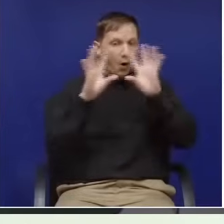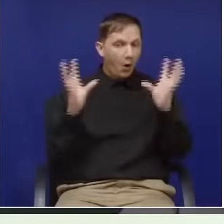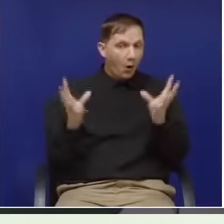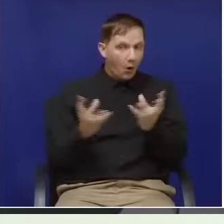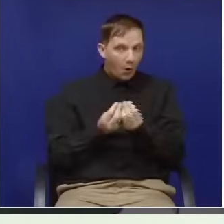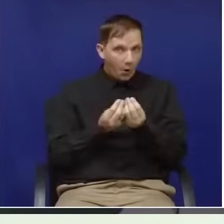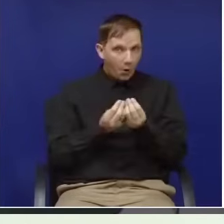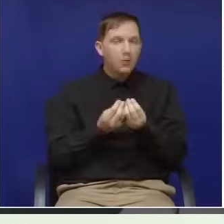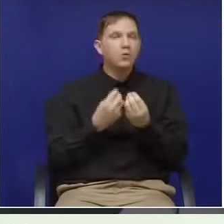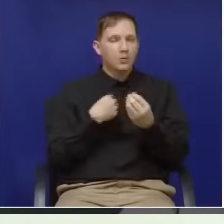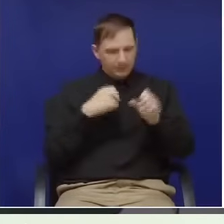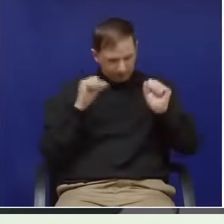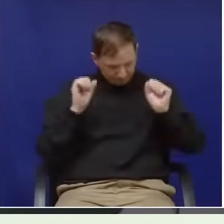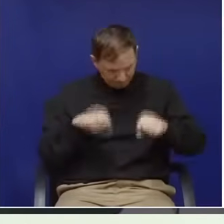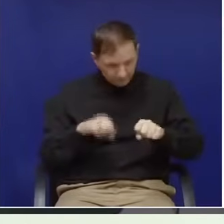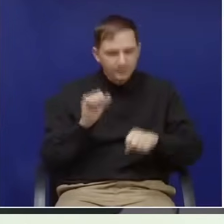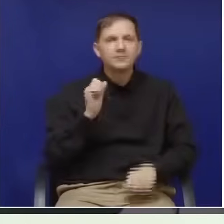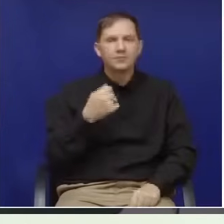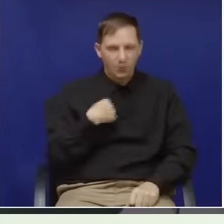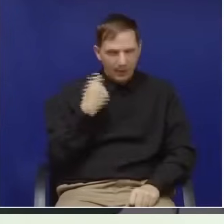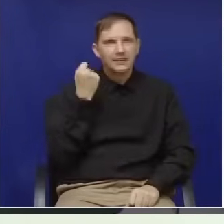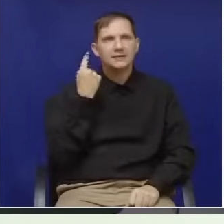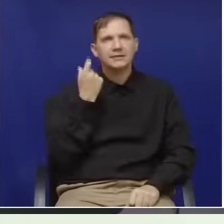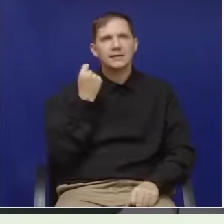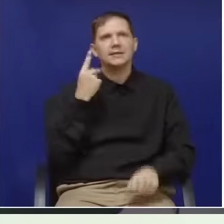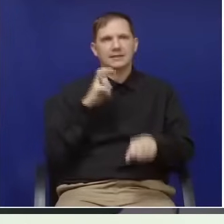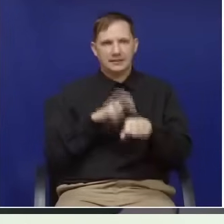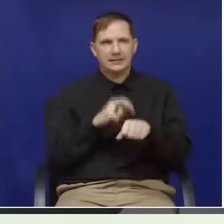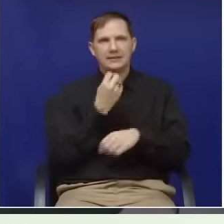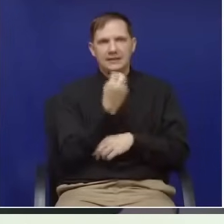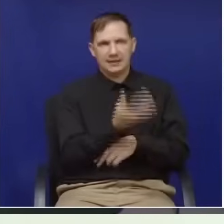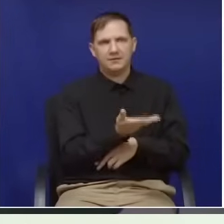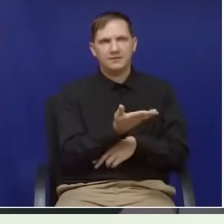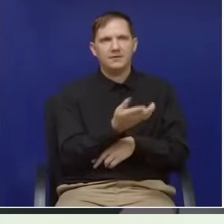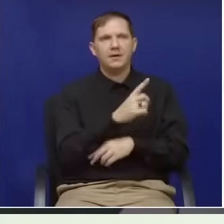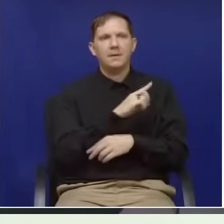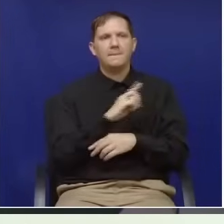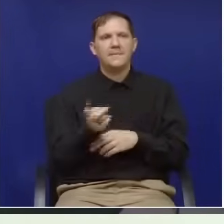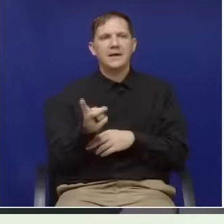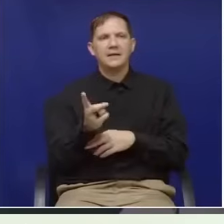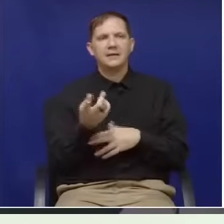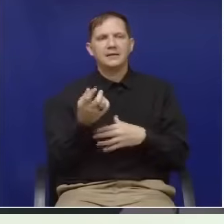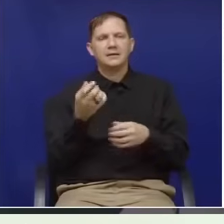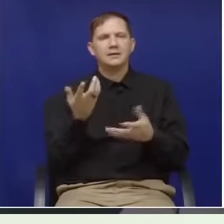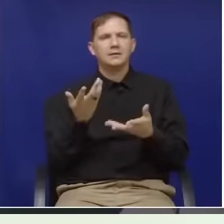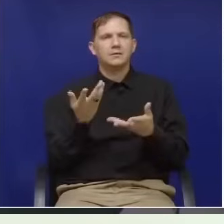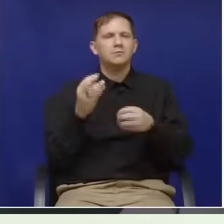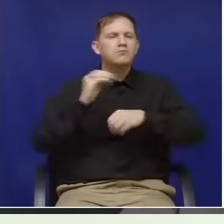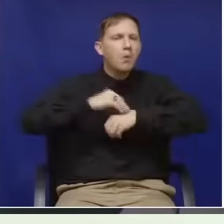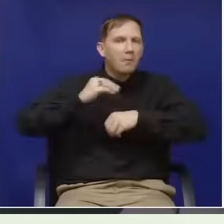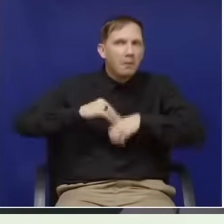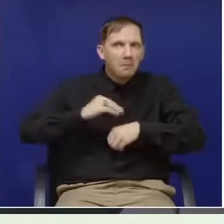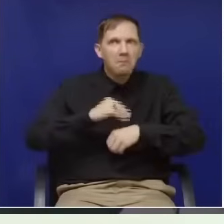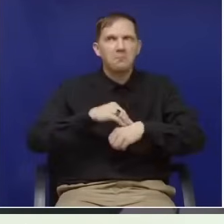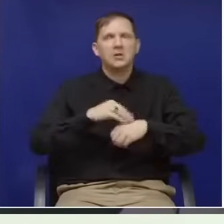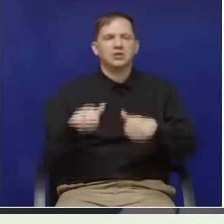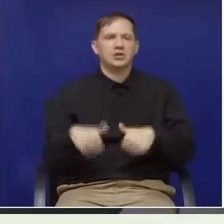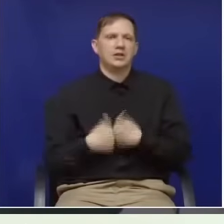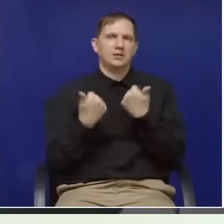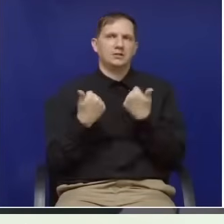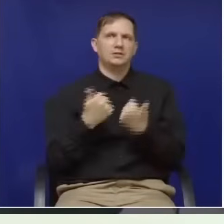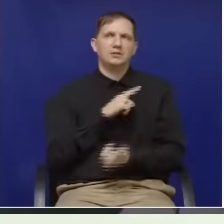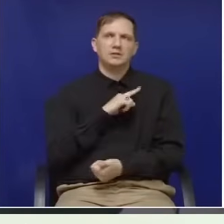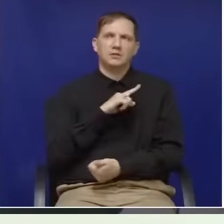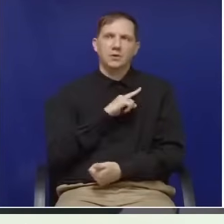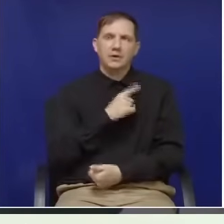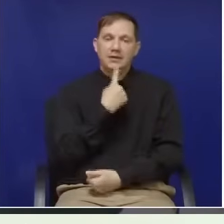acknowledging as the executive to say we need to give to the judiciary fully so that they can function effectively, including, that's why we had to close the gap in